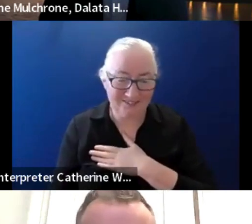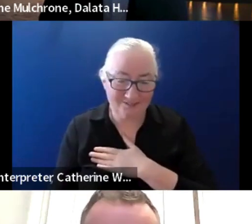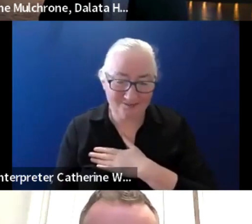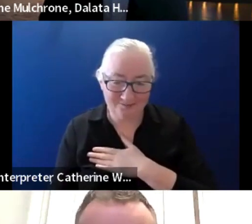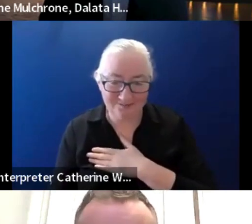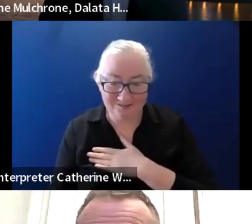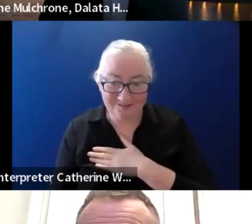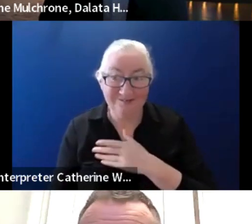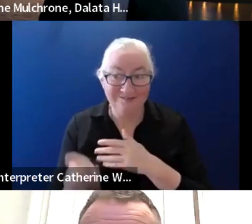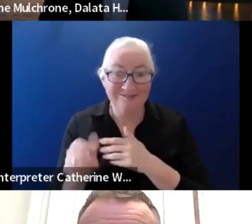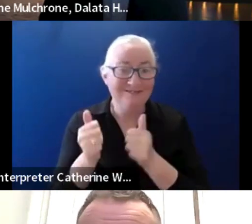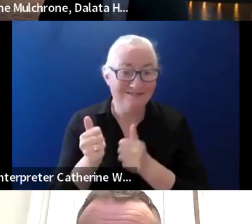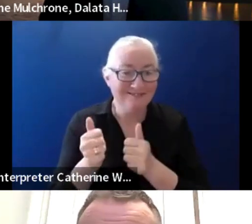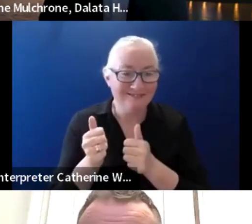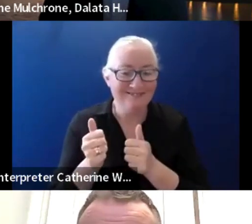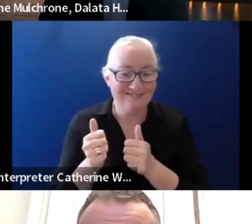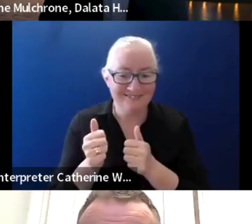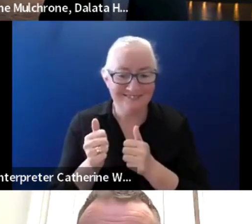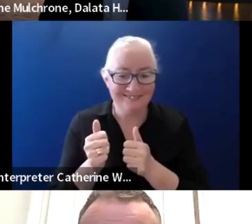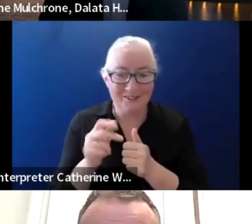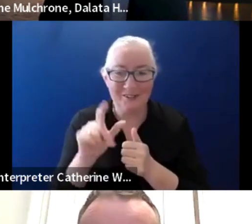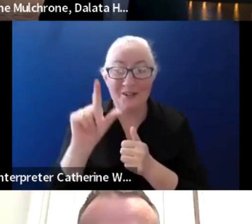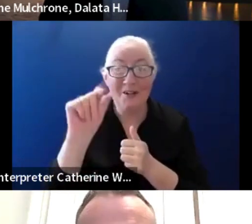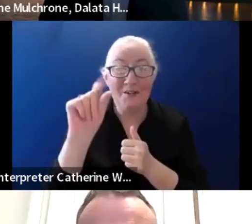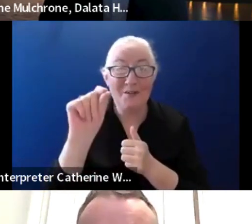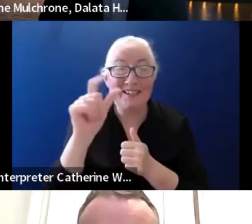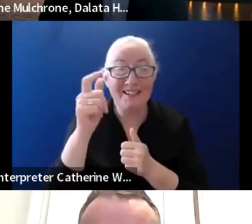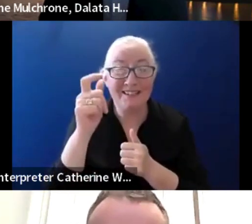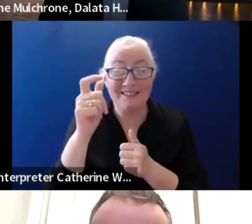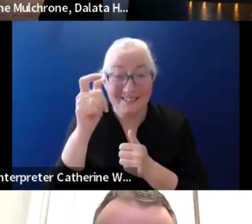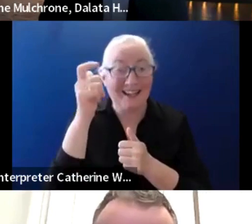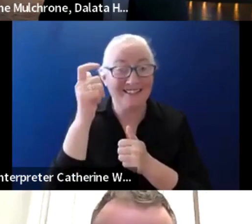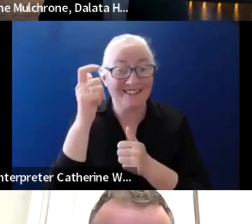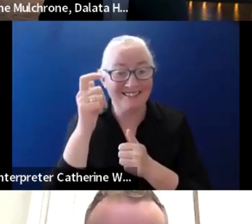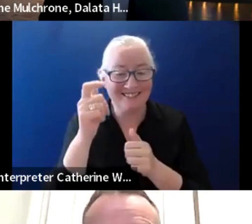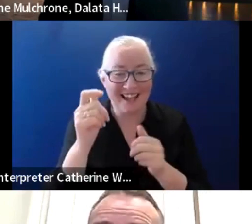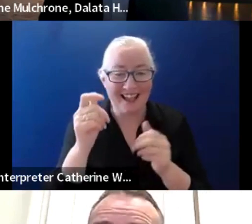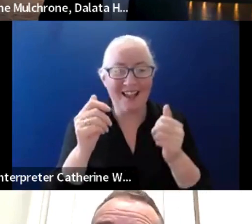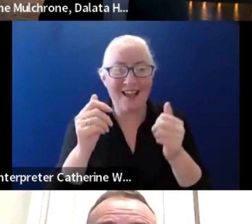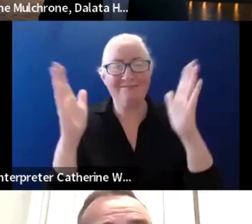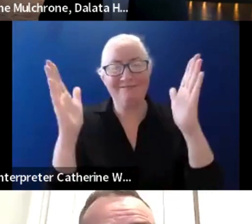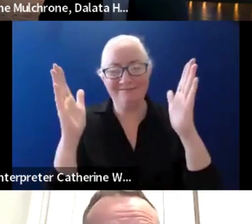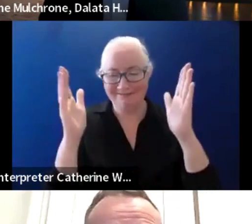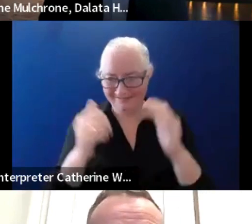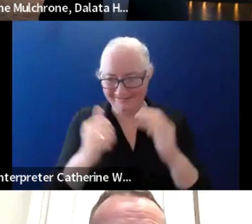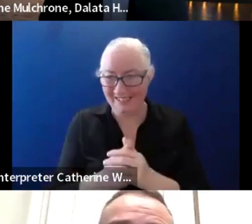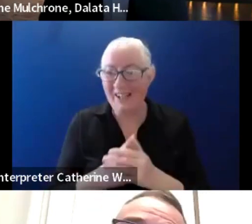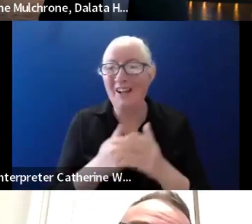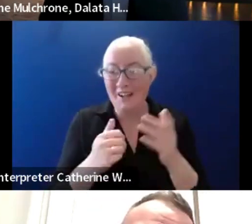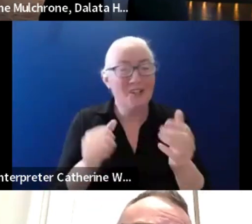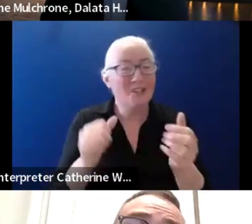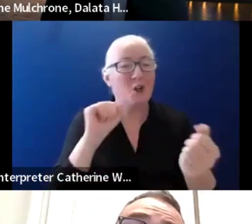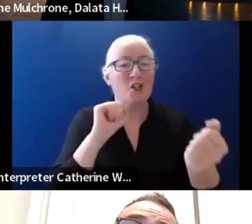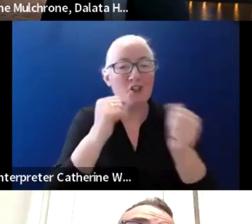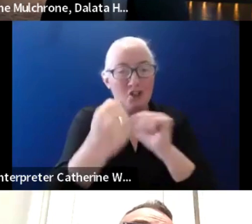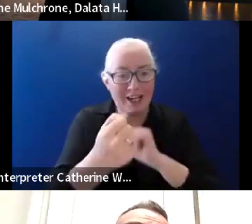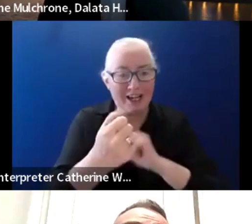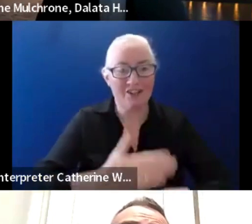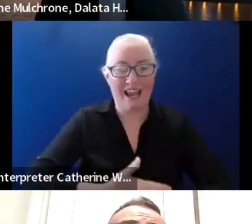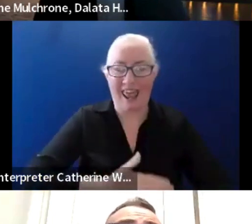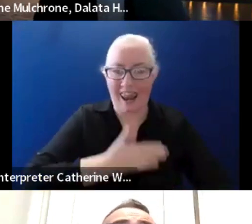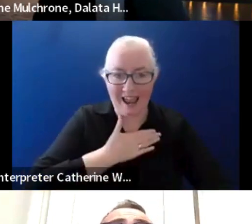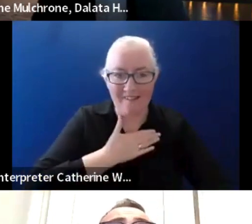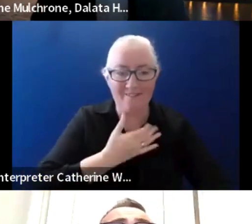Excellent. I think that's okay. So you've got 20 seconds. Oh, there we go, 20 seconds. So yeah, It's about changing lives. It's about giving